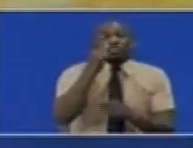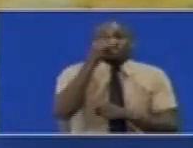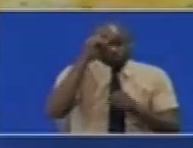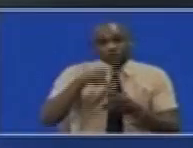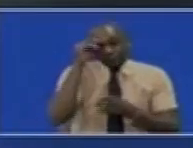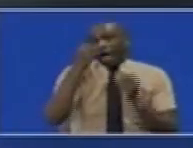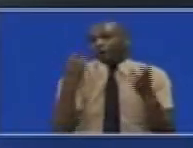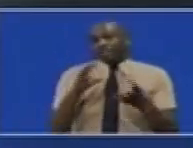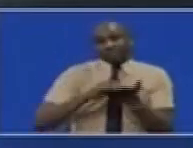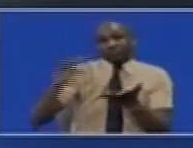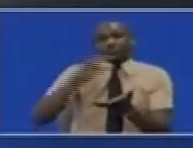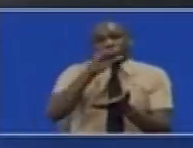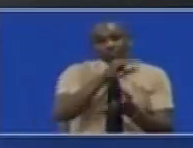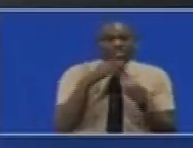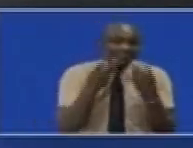student.